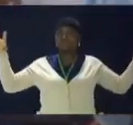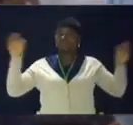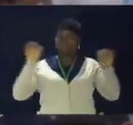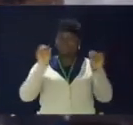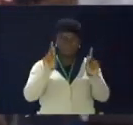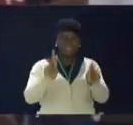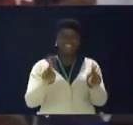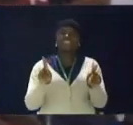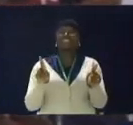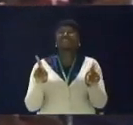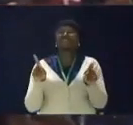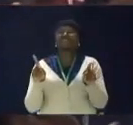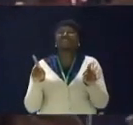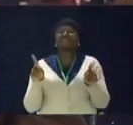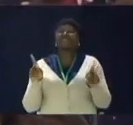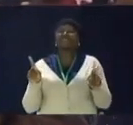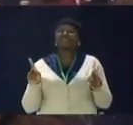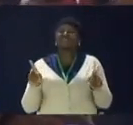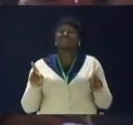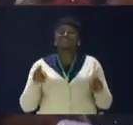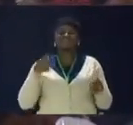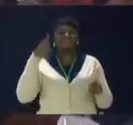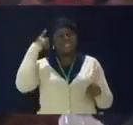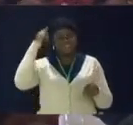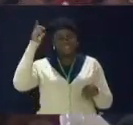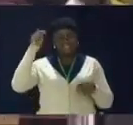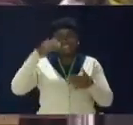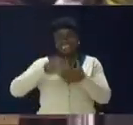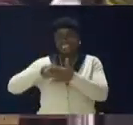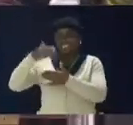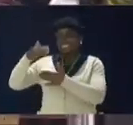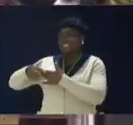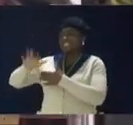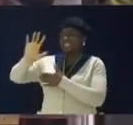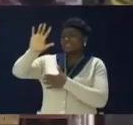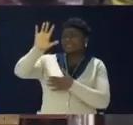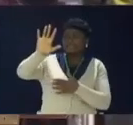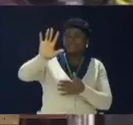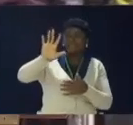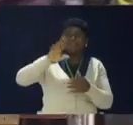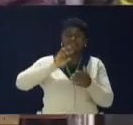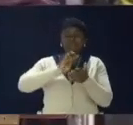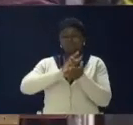Okay. For the next 5 minutes,